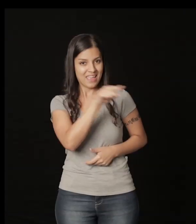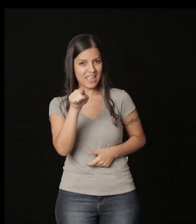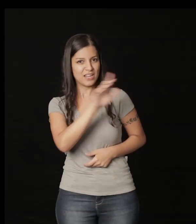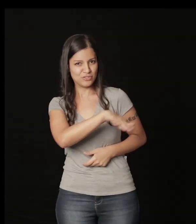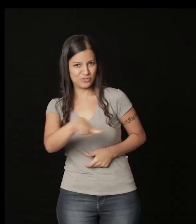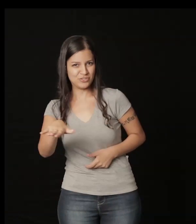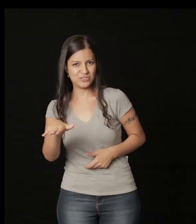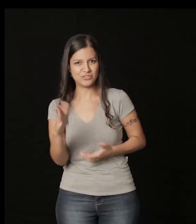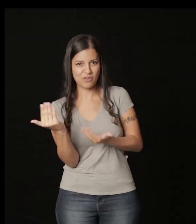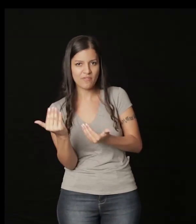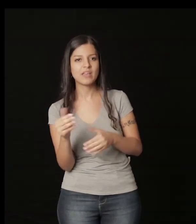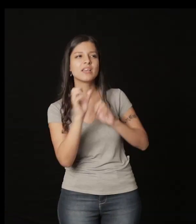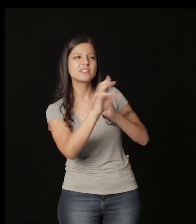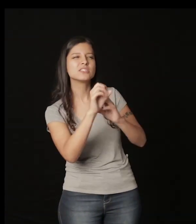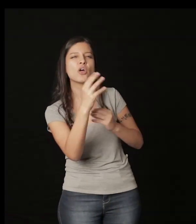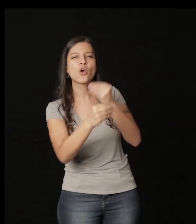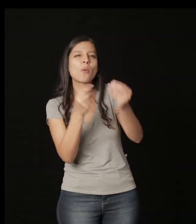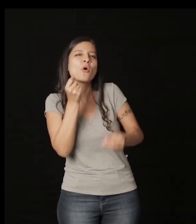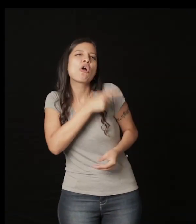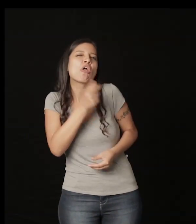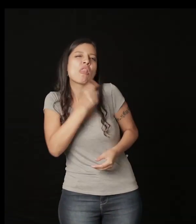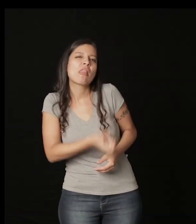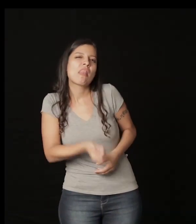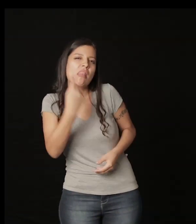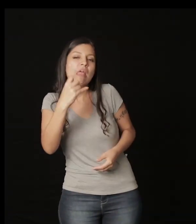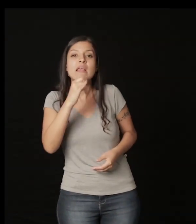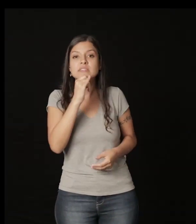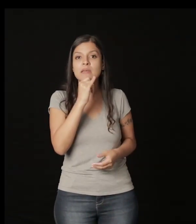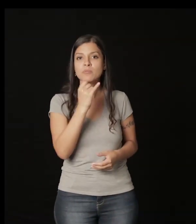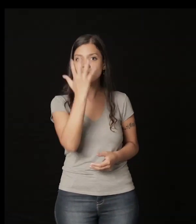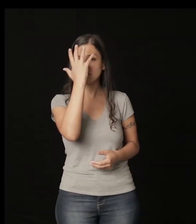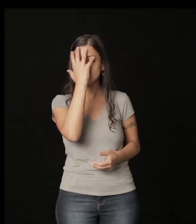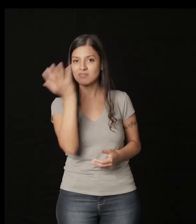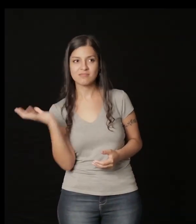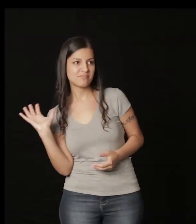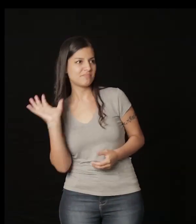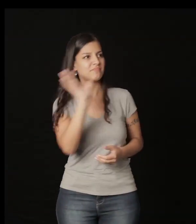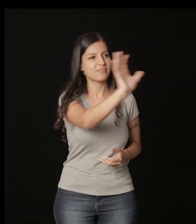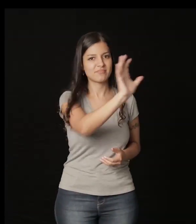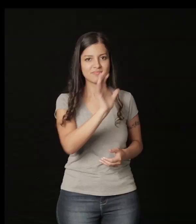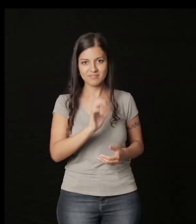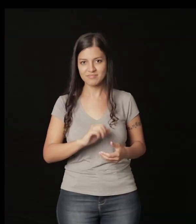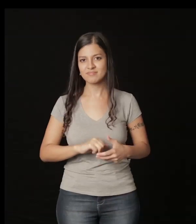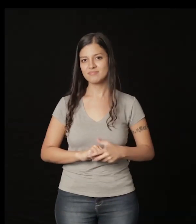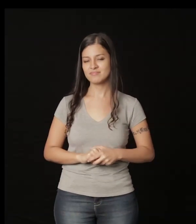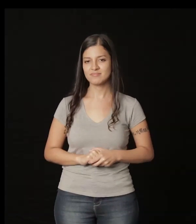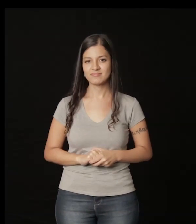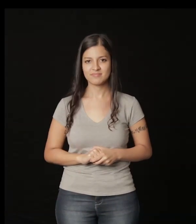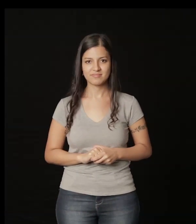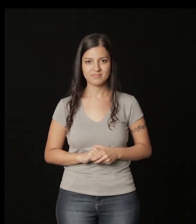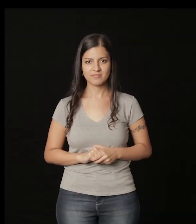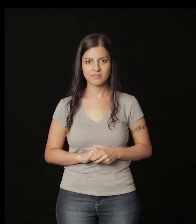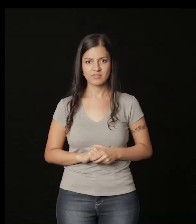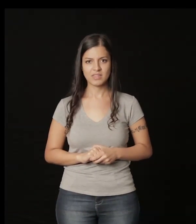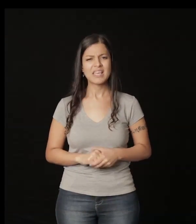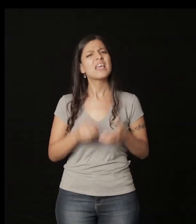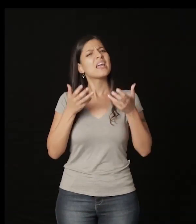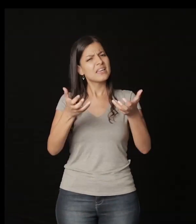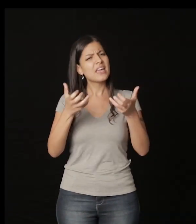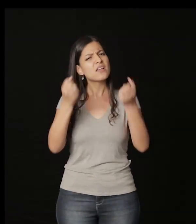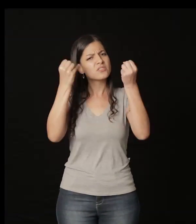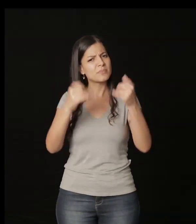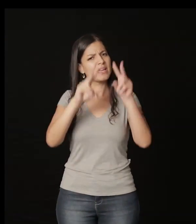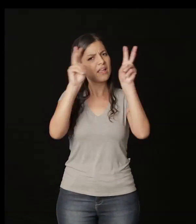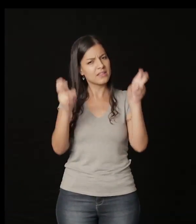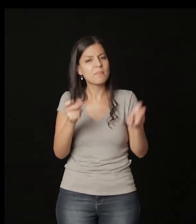We taught them some slapstick comedies, such as, you know, slapping them. And I'd like to talk a little bit about slapstick,